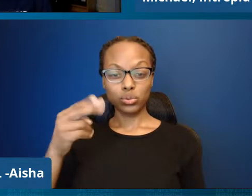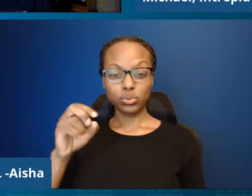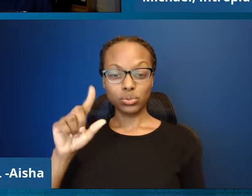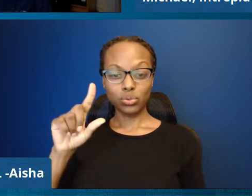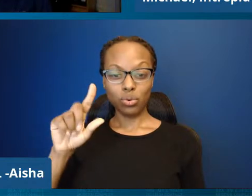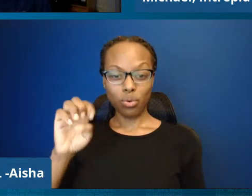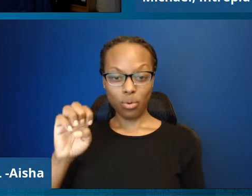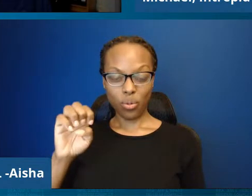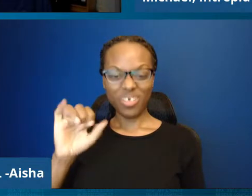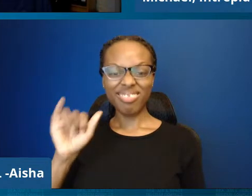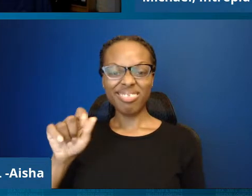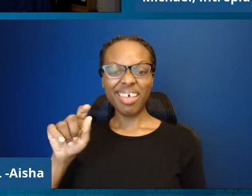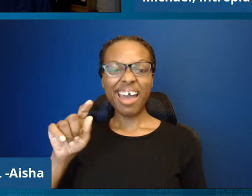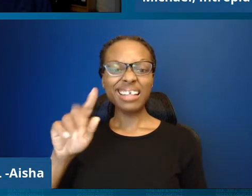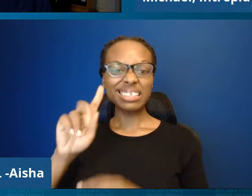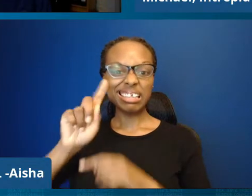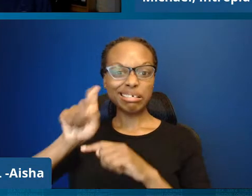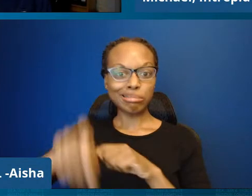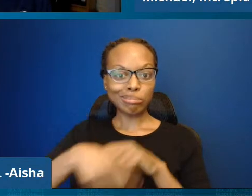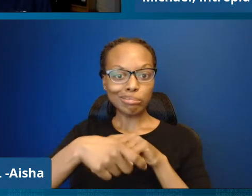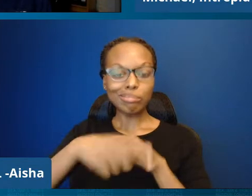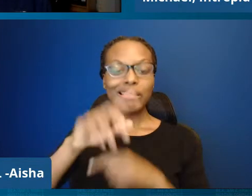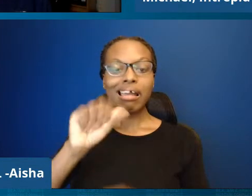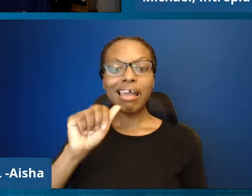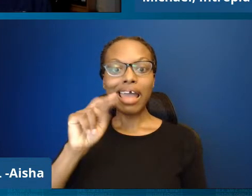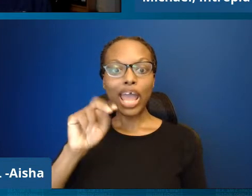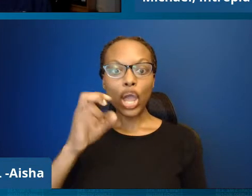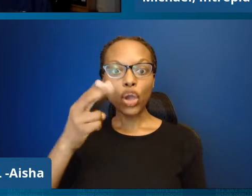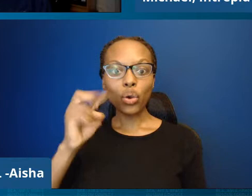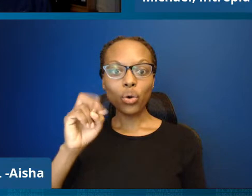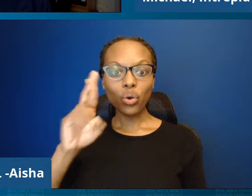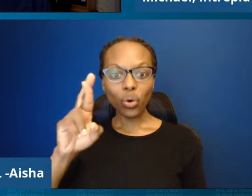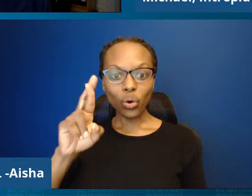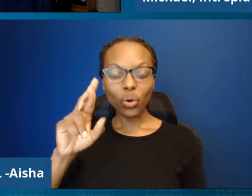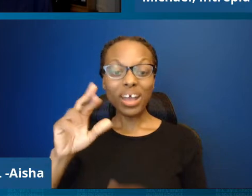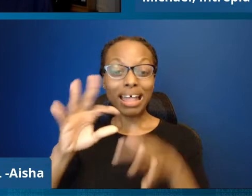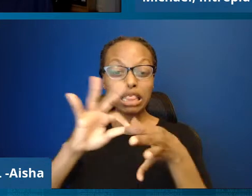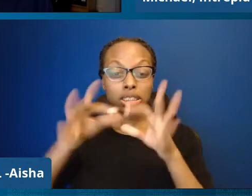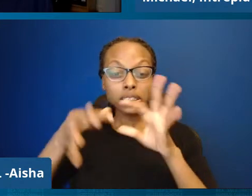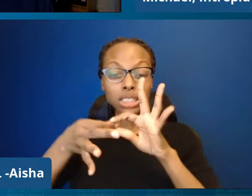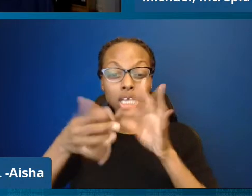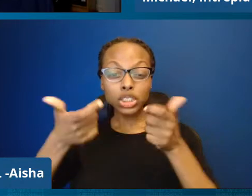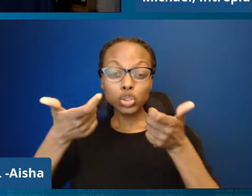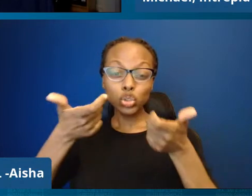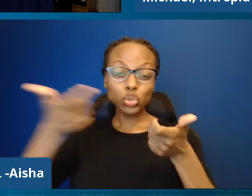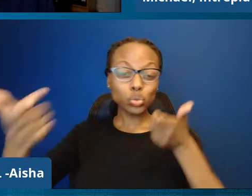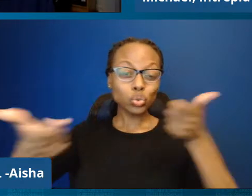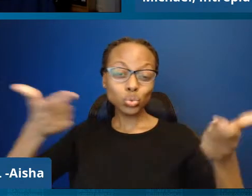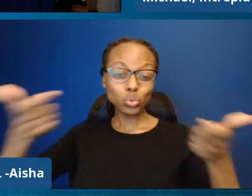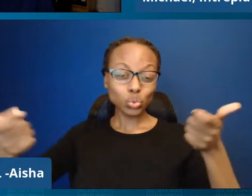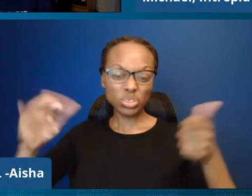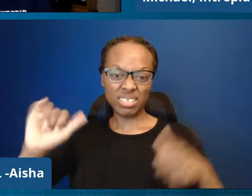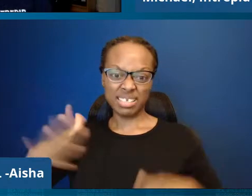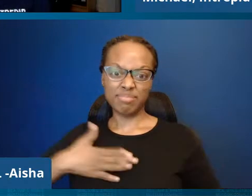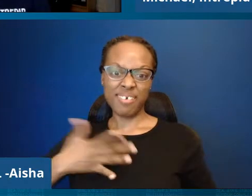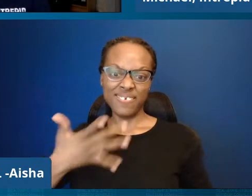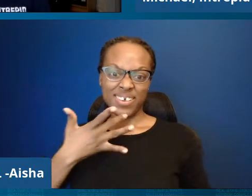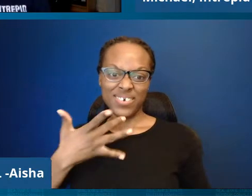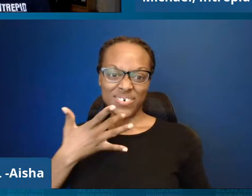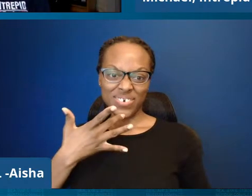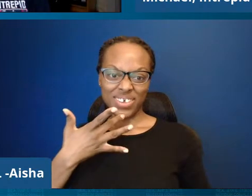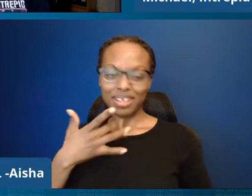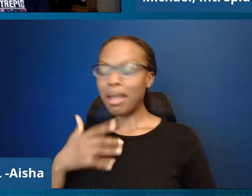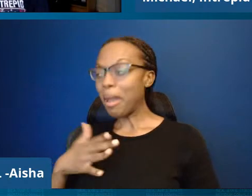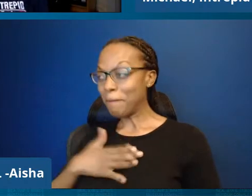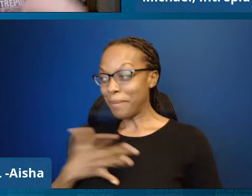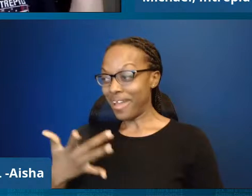love talking about the anchors and the chains because they're just massive. That's probably my favorite part. I think what I love about the forecastle too